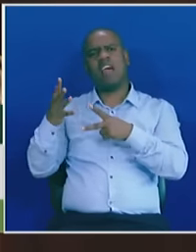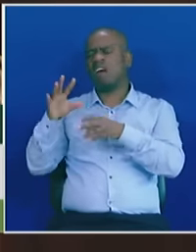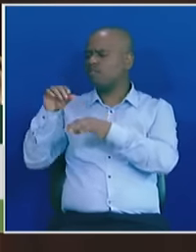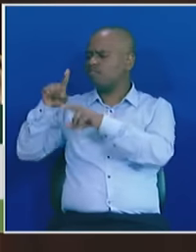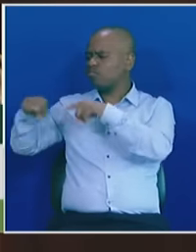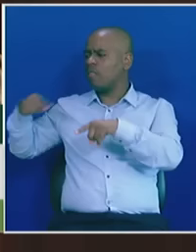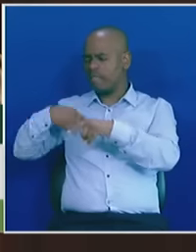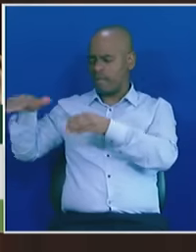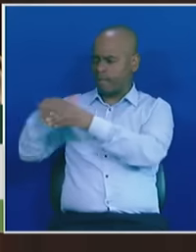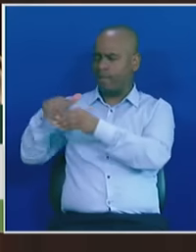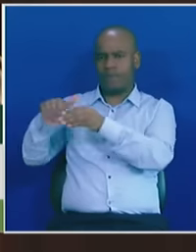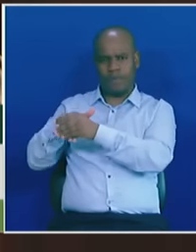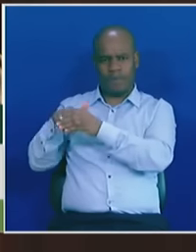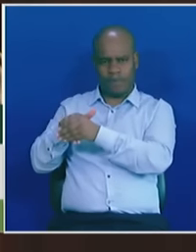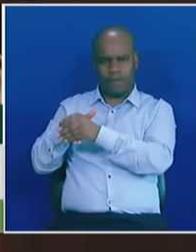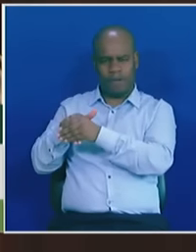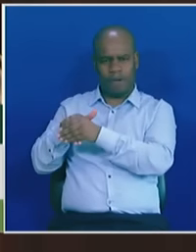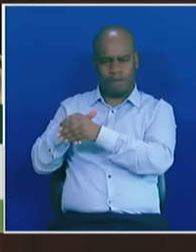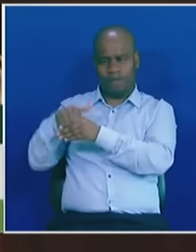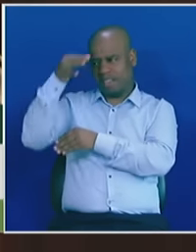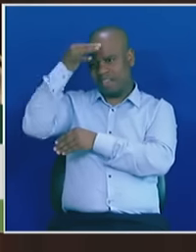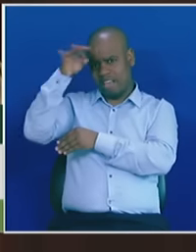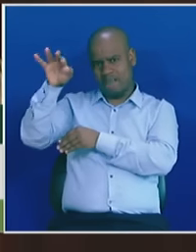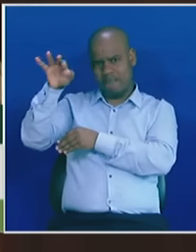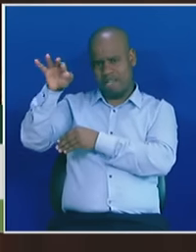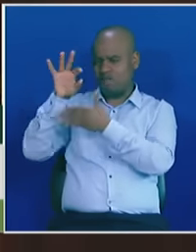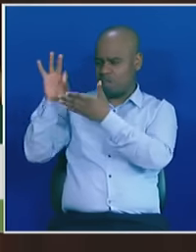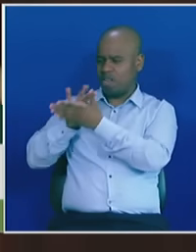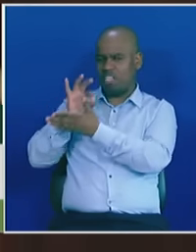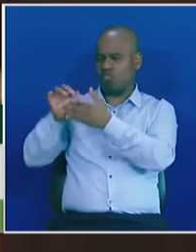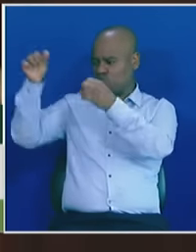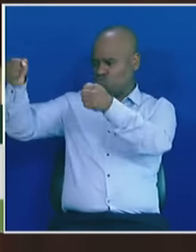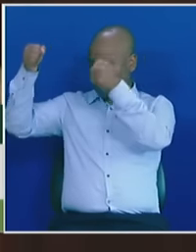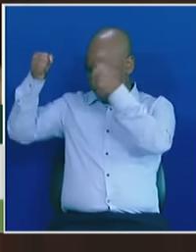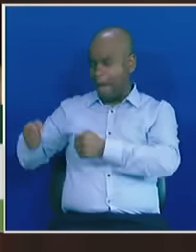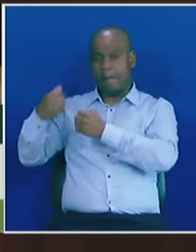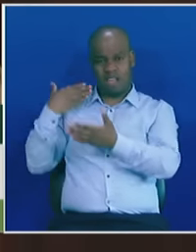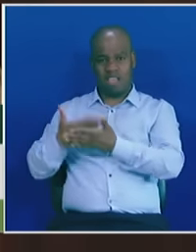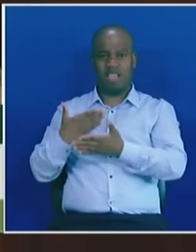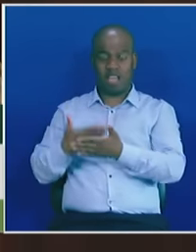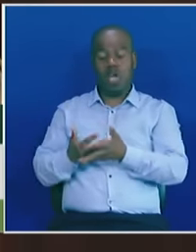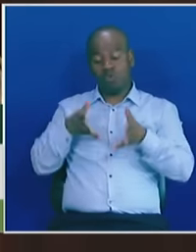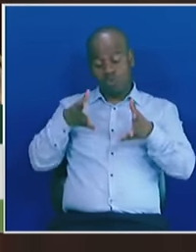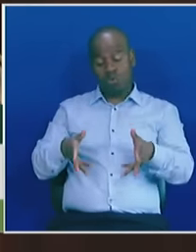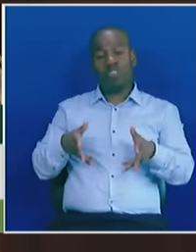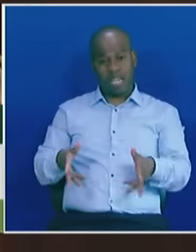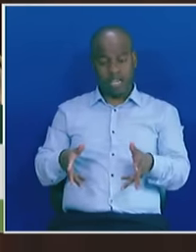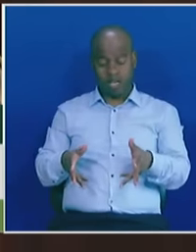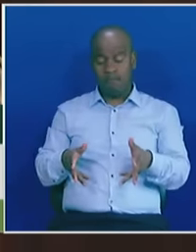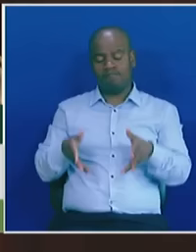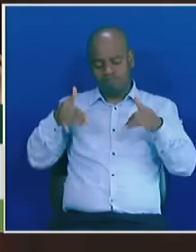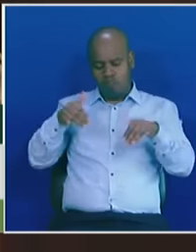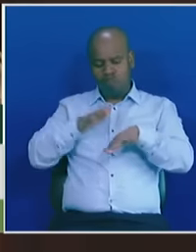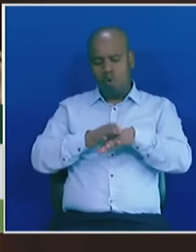in the elections of their own government, the government of the people. Today, all our citizens enjoy the